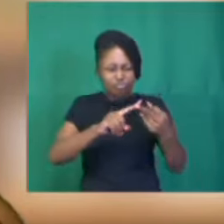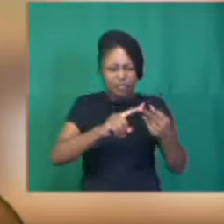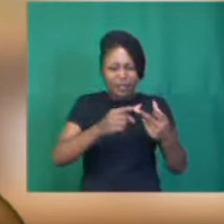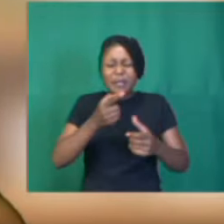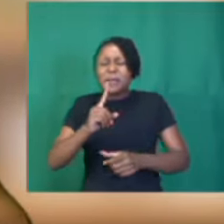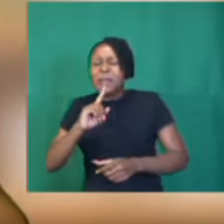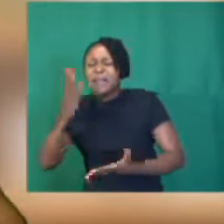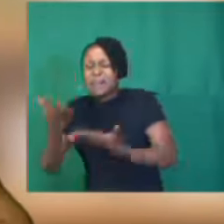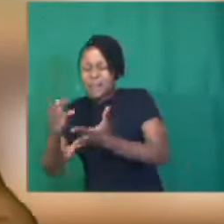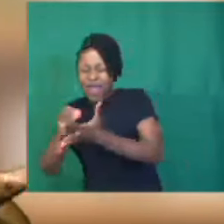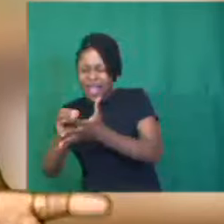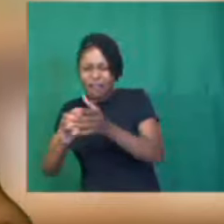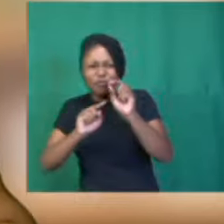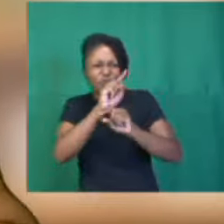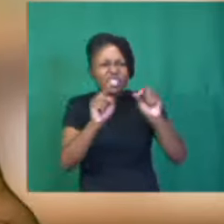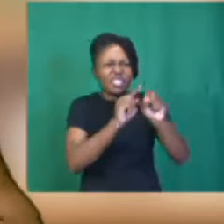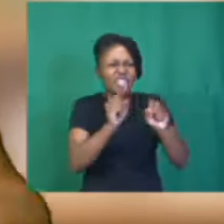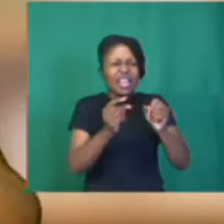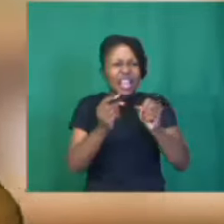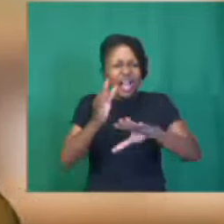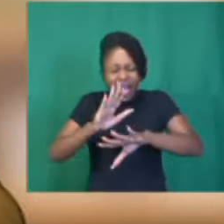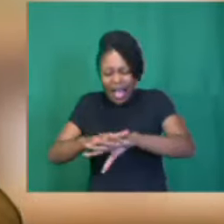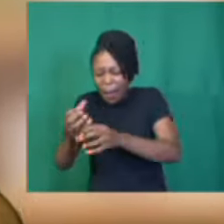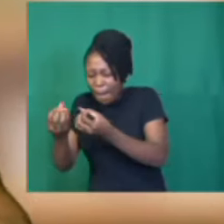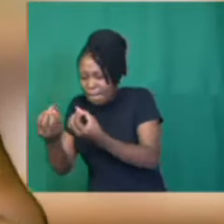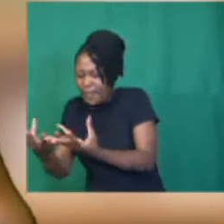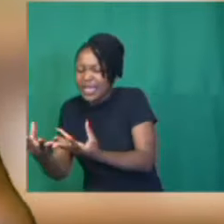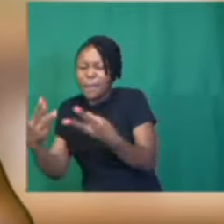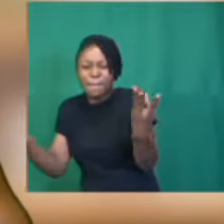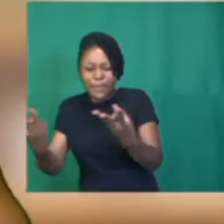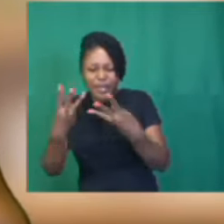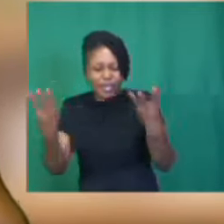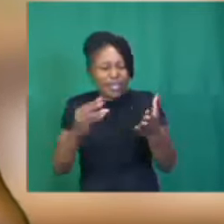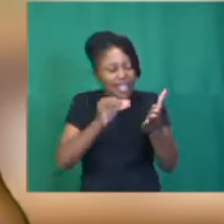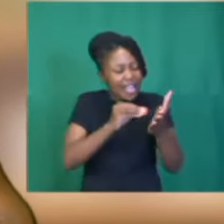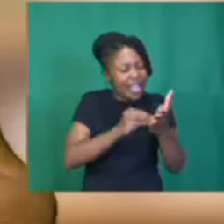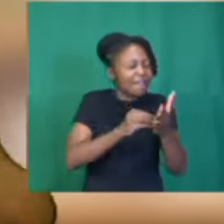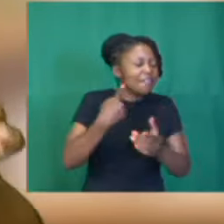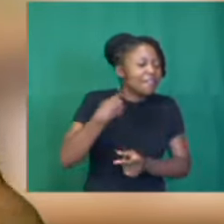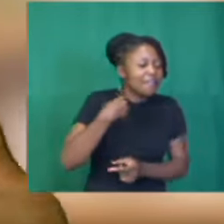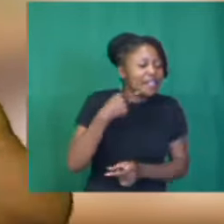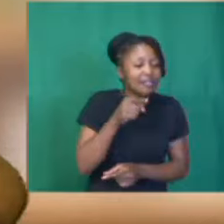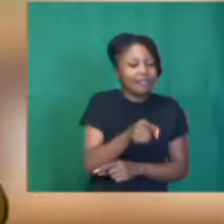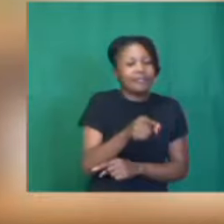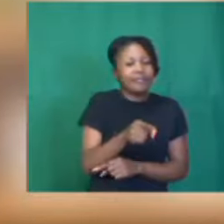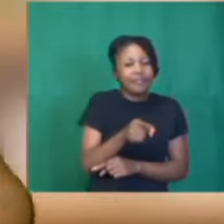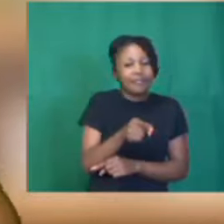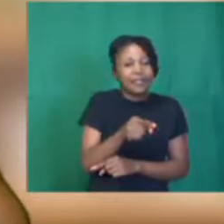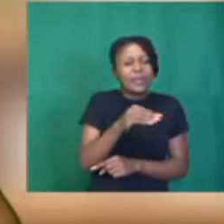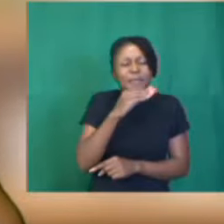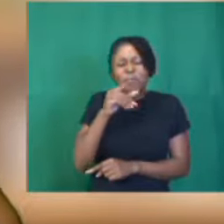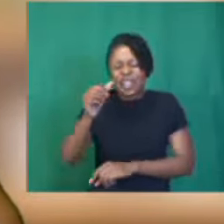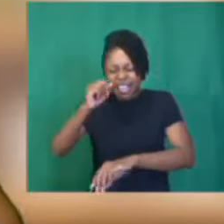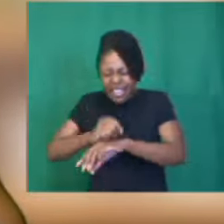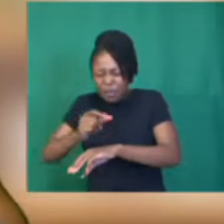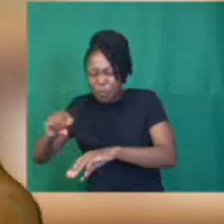how many students are experiencing that effect? The precise answer would be to include almost 20 billion